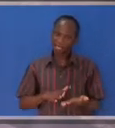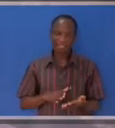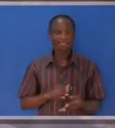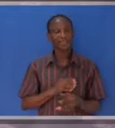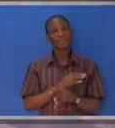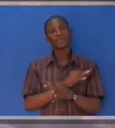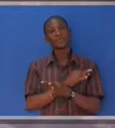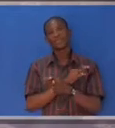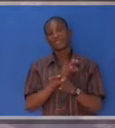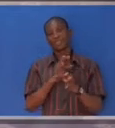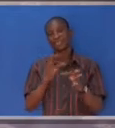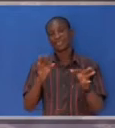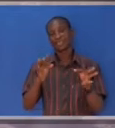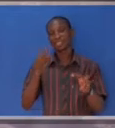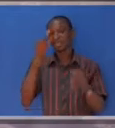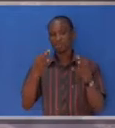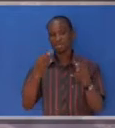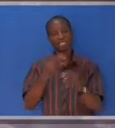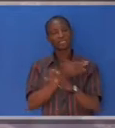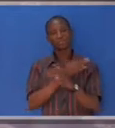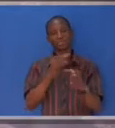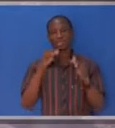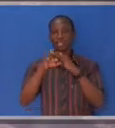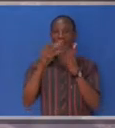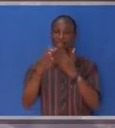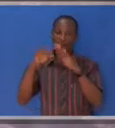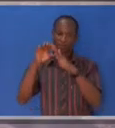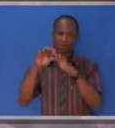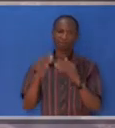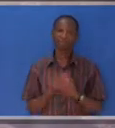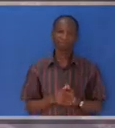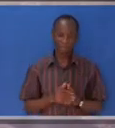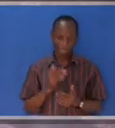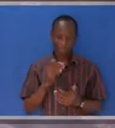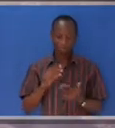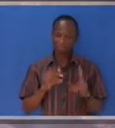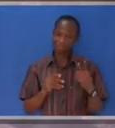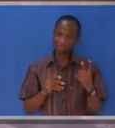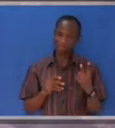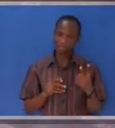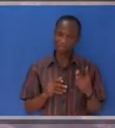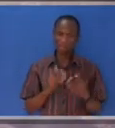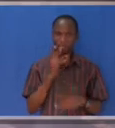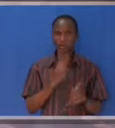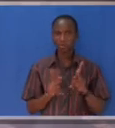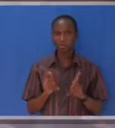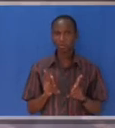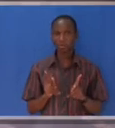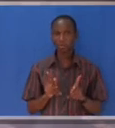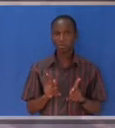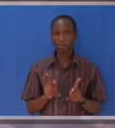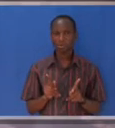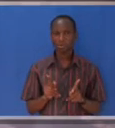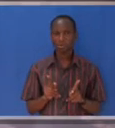kukum atemu da obekọ heaven ni ba bi wo ha ye wo no no na na